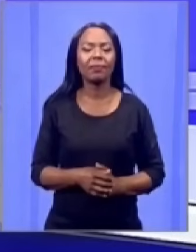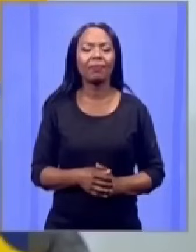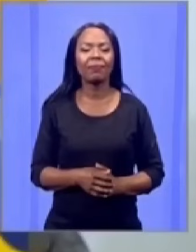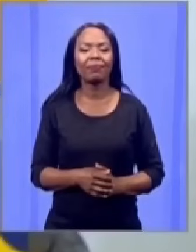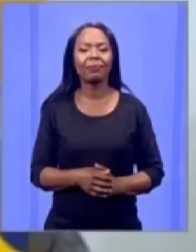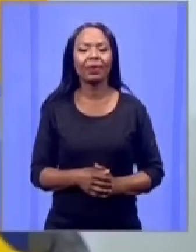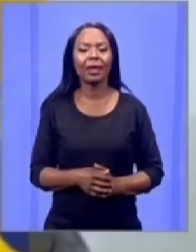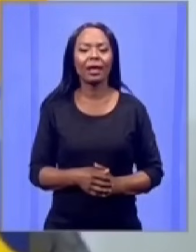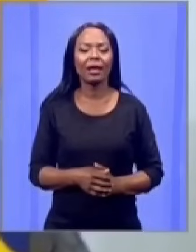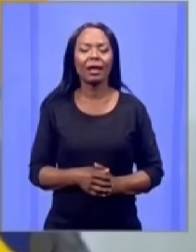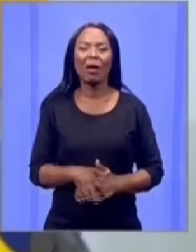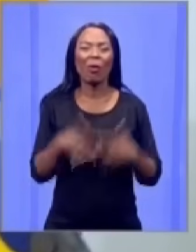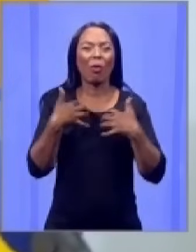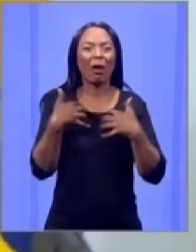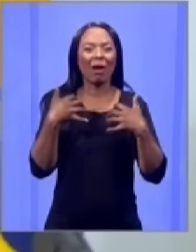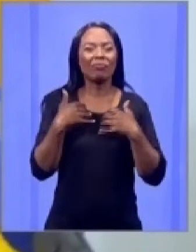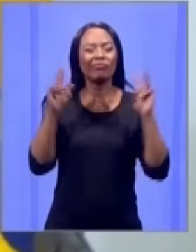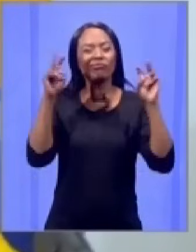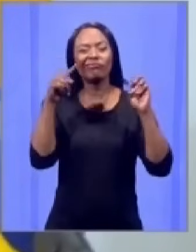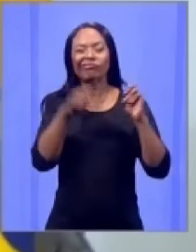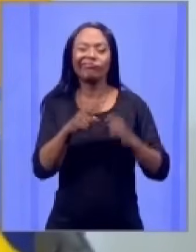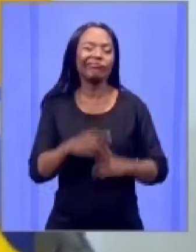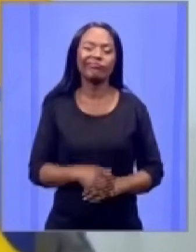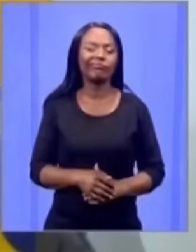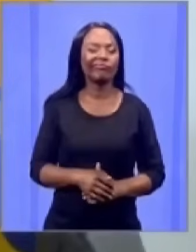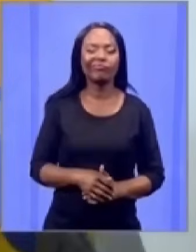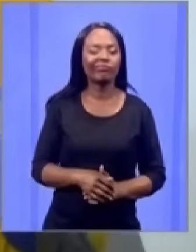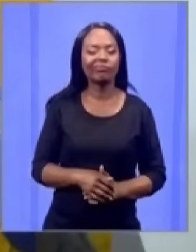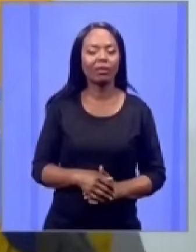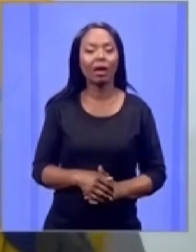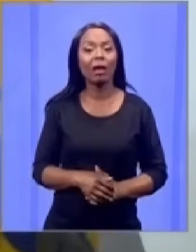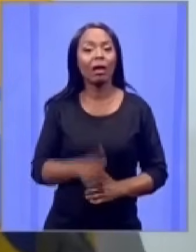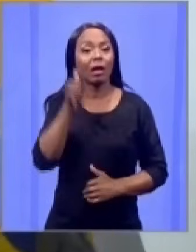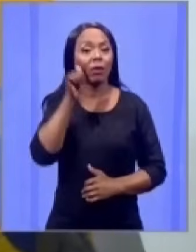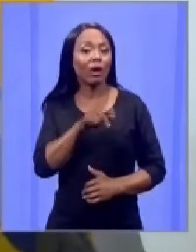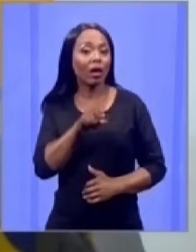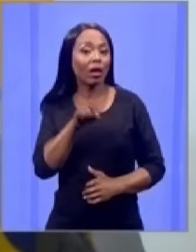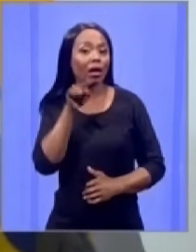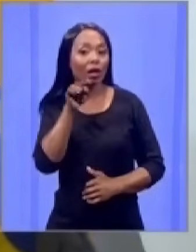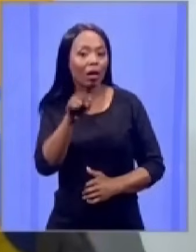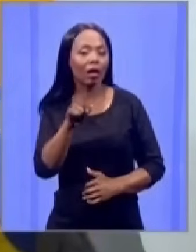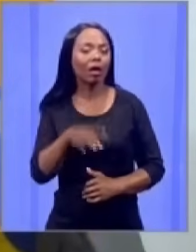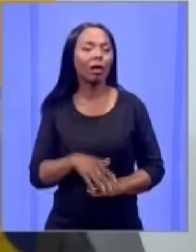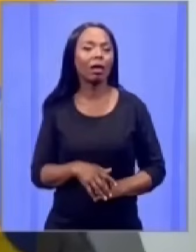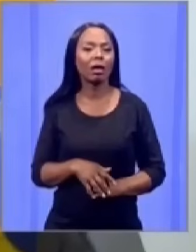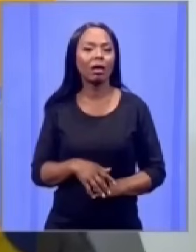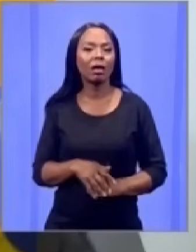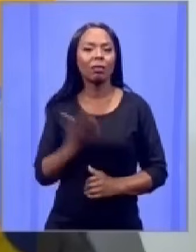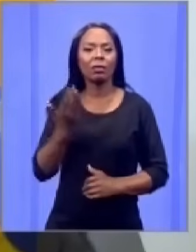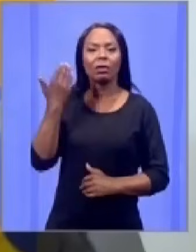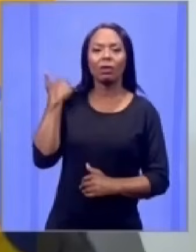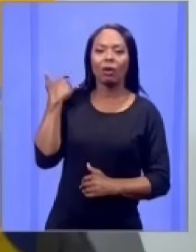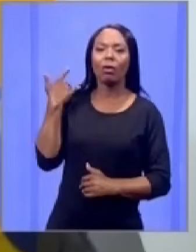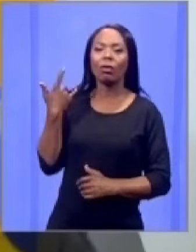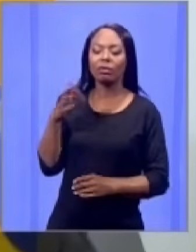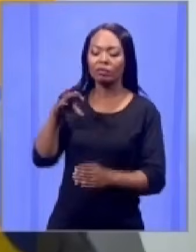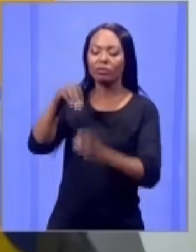I cannot be worried about that. When you form a political party,